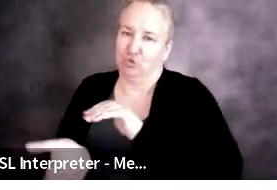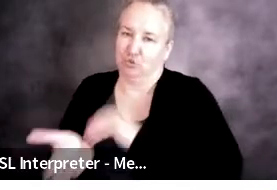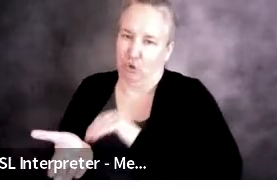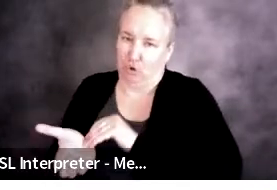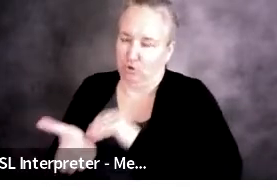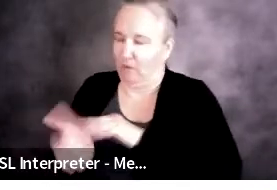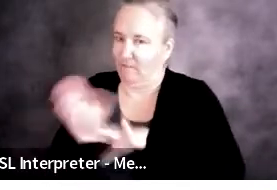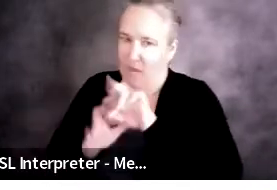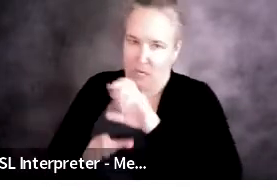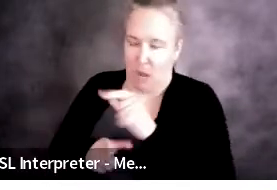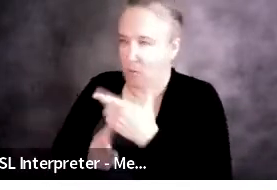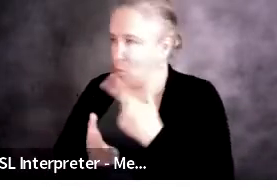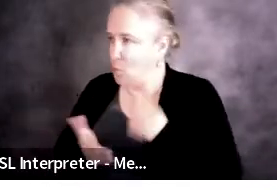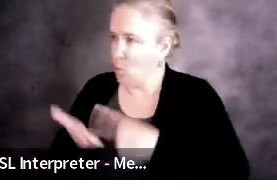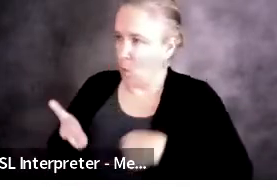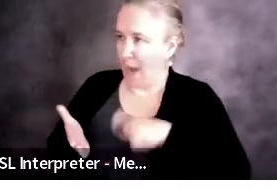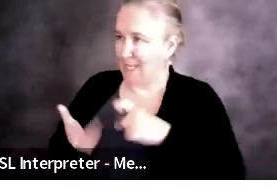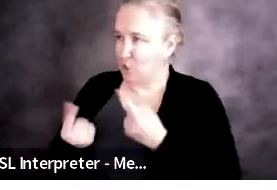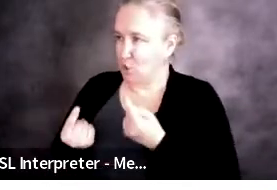out.